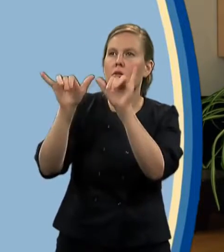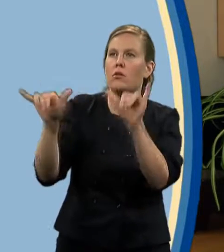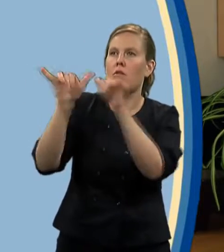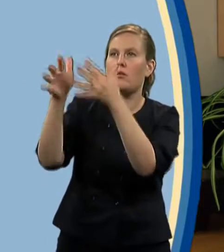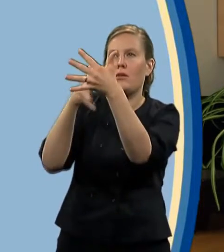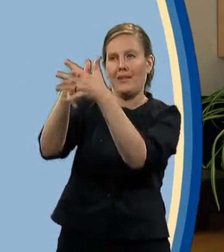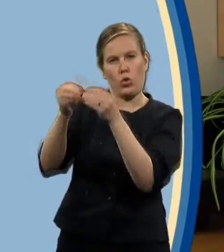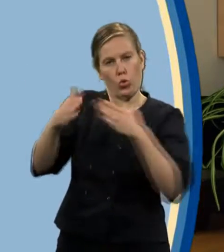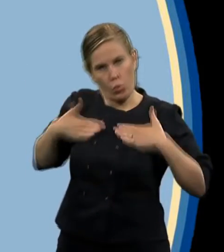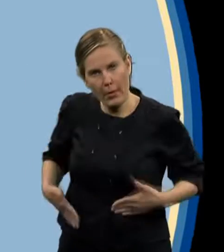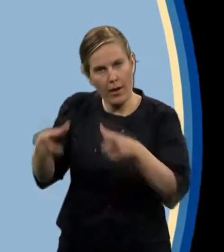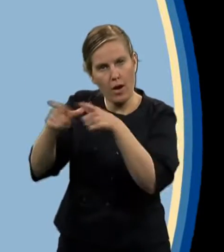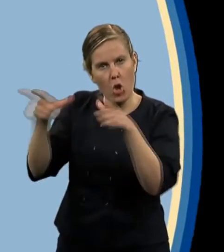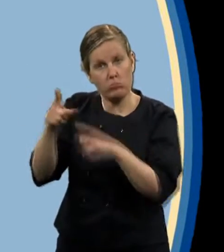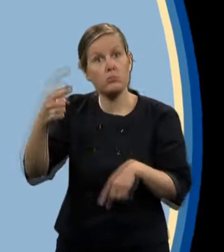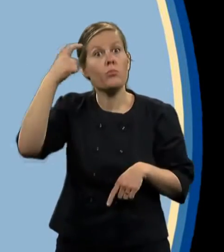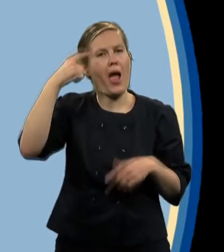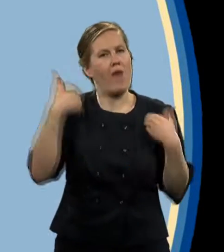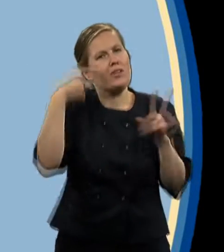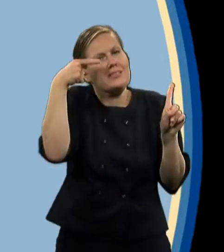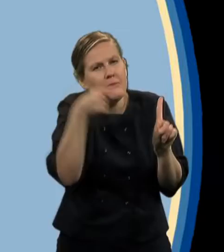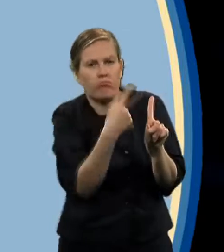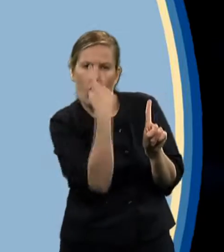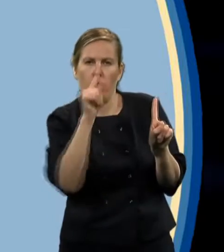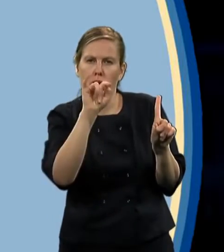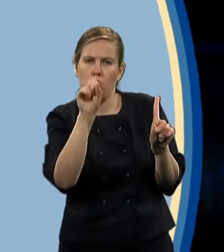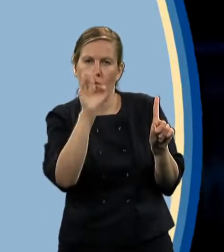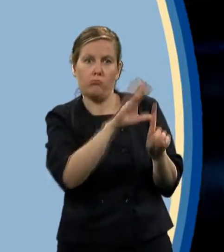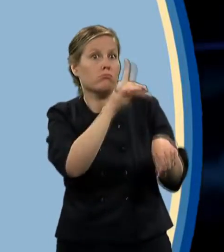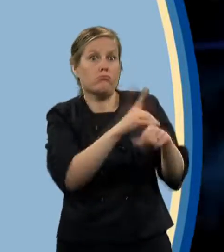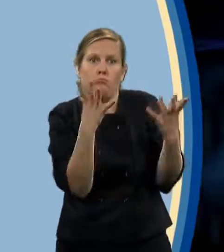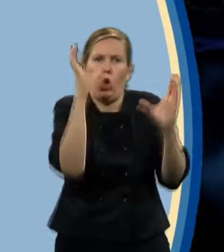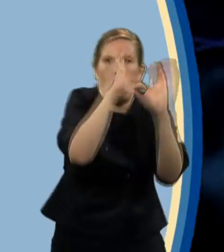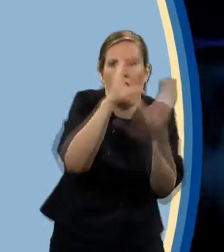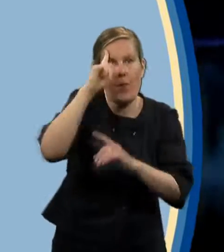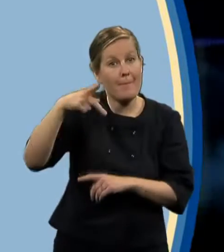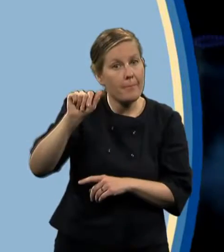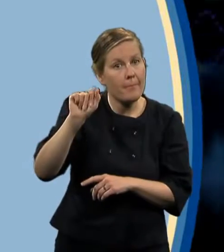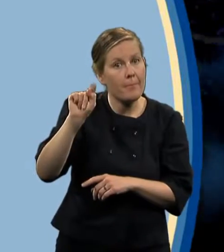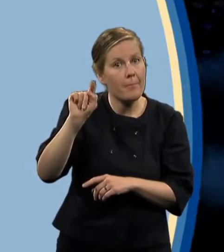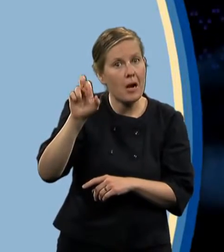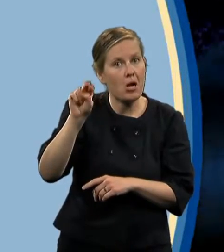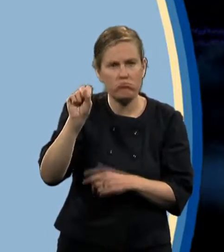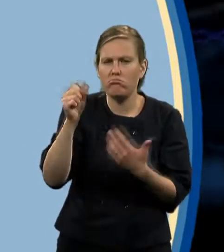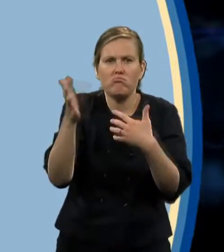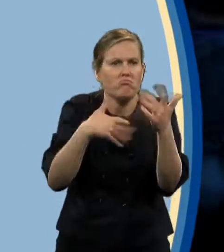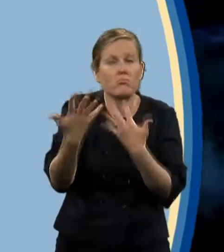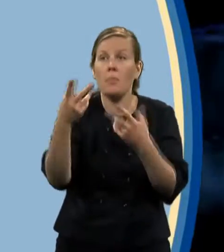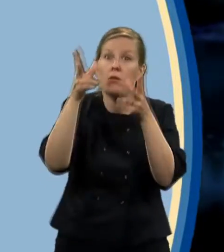that are pressed in human language, and we have actually privileged tissue in the human brain that's set up to find those patterns in the